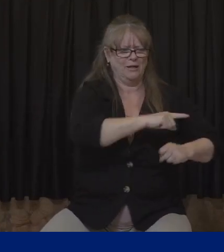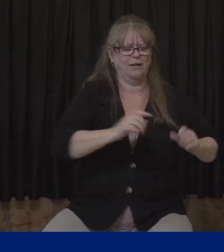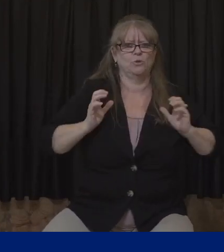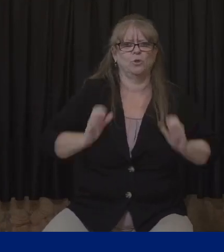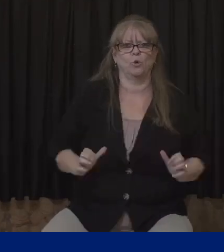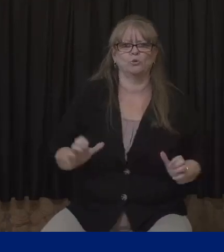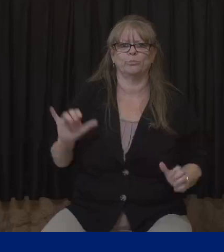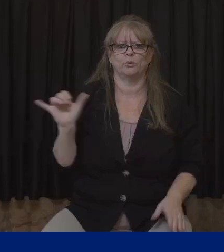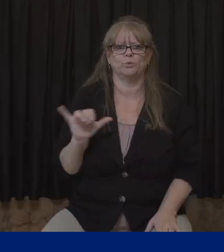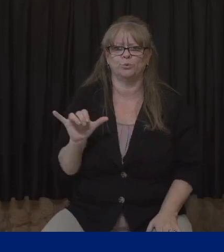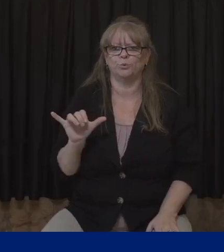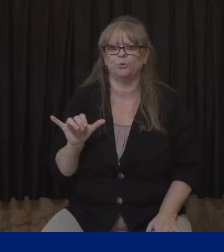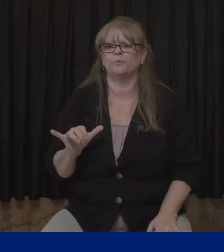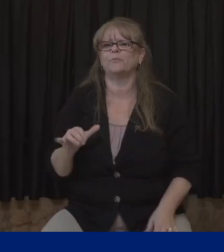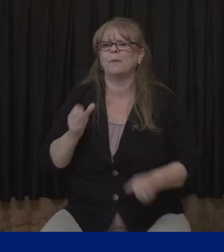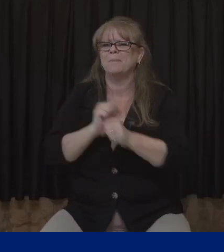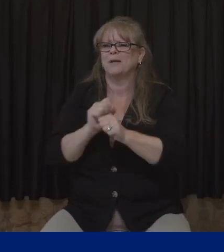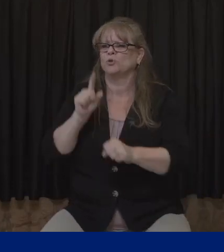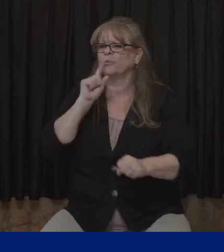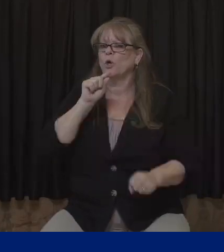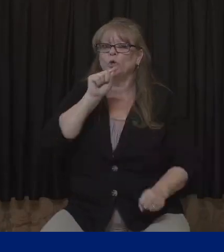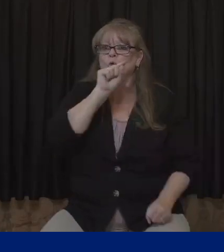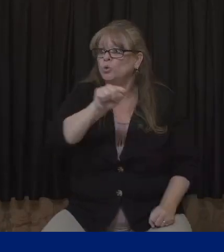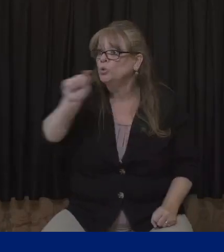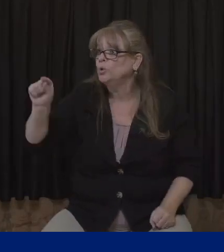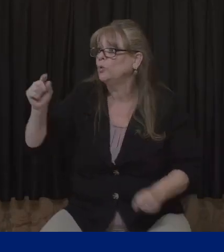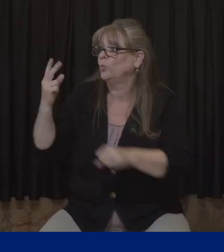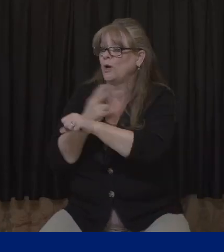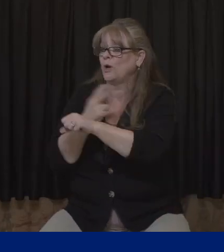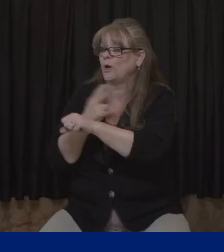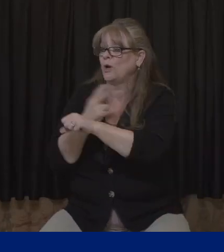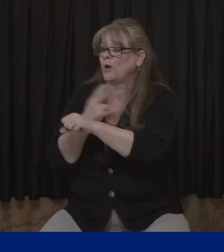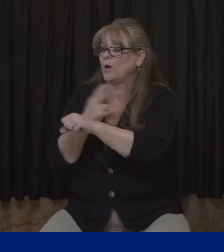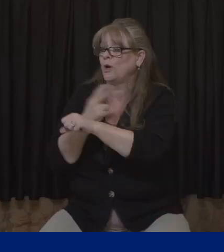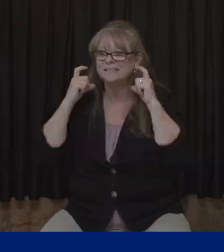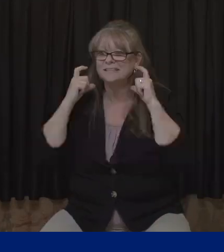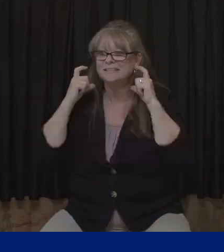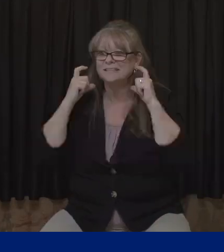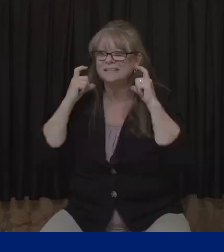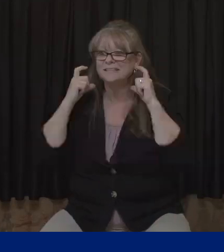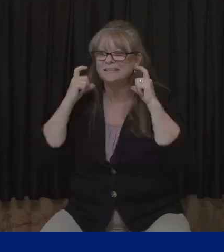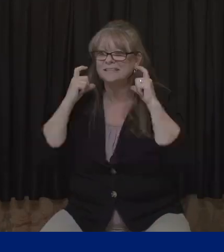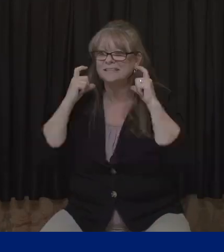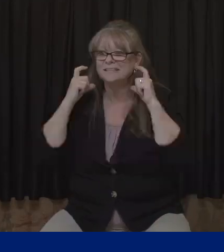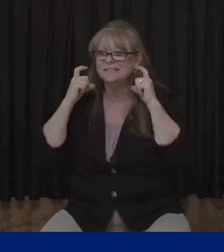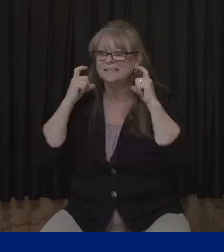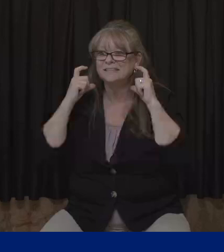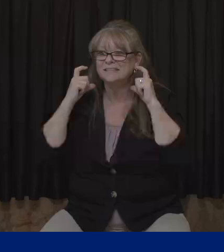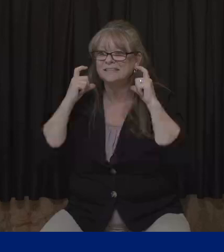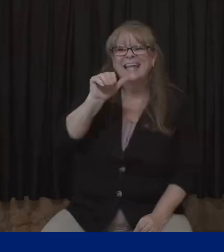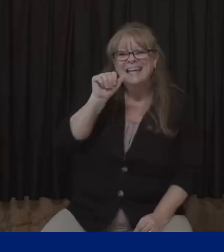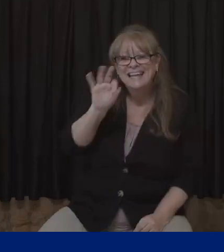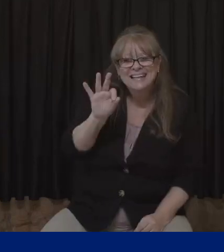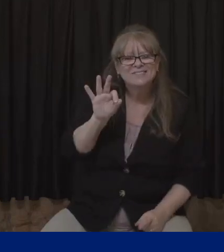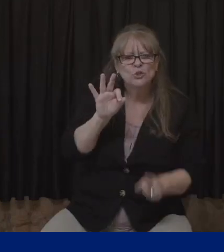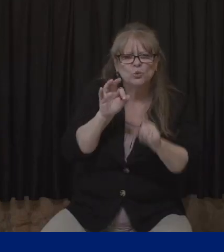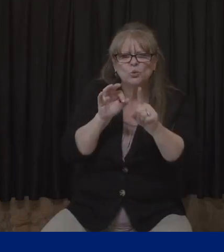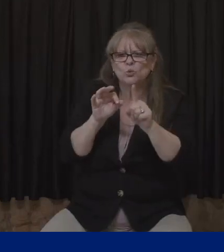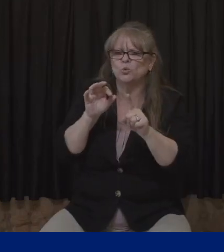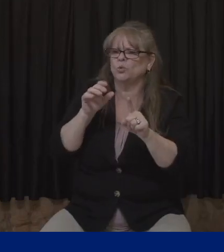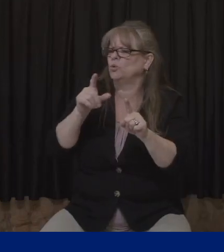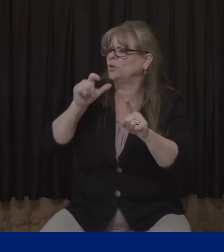well. And many of them might even have mask-only policies, but even if they don't, please wear masks when you're in